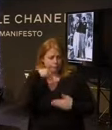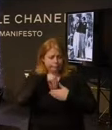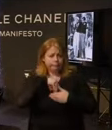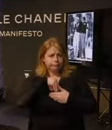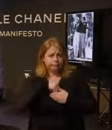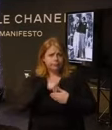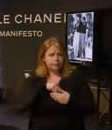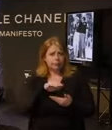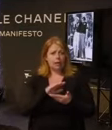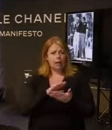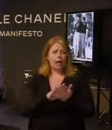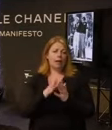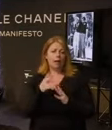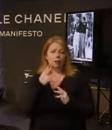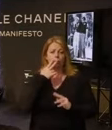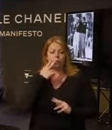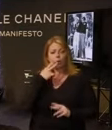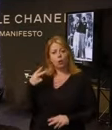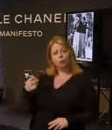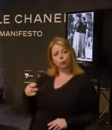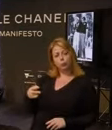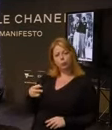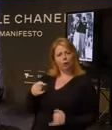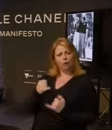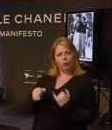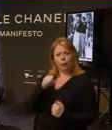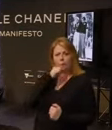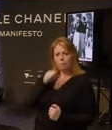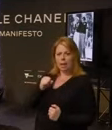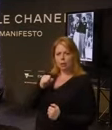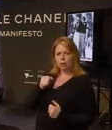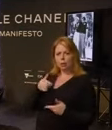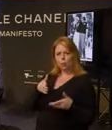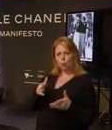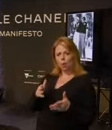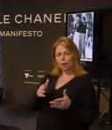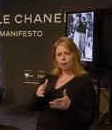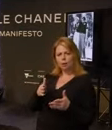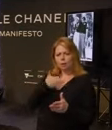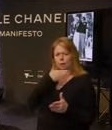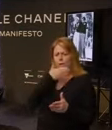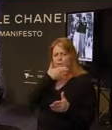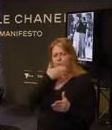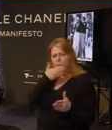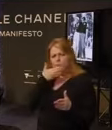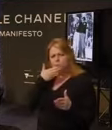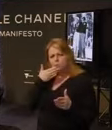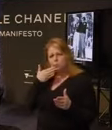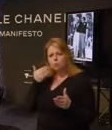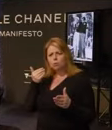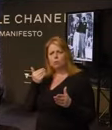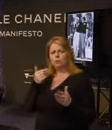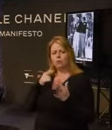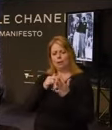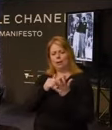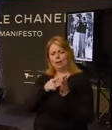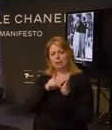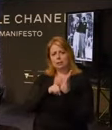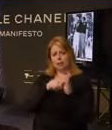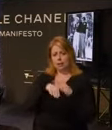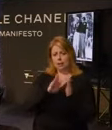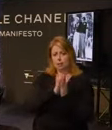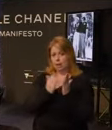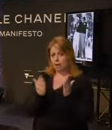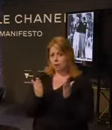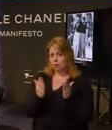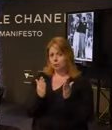she's holding her cigarette is so masculine. There's a really beautiful essay in the catalogue by Caroline Evans talking about